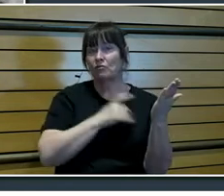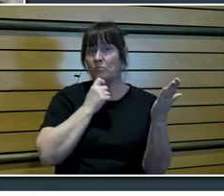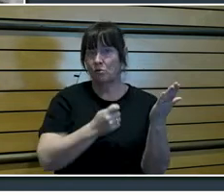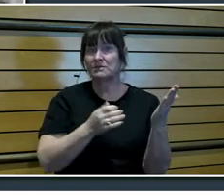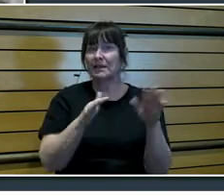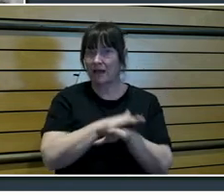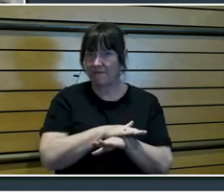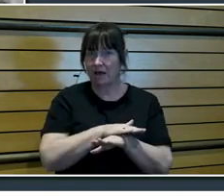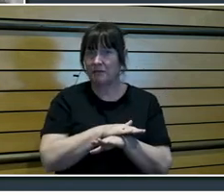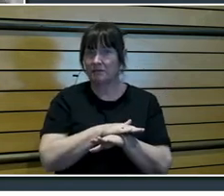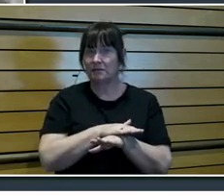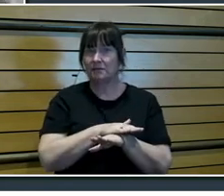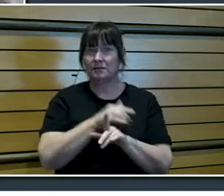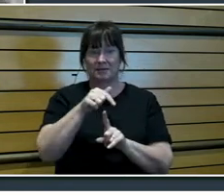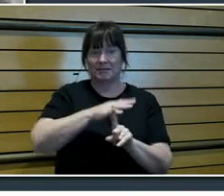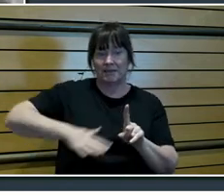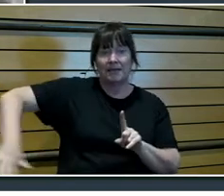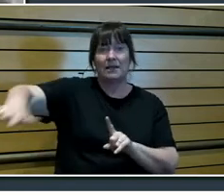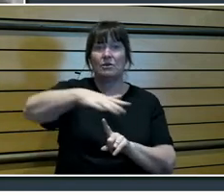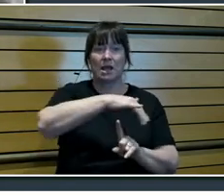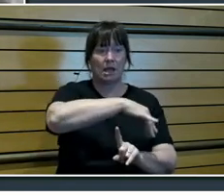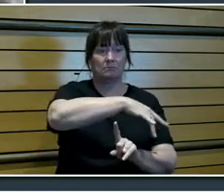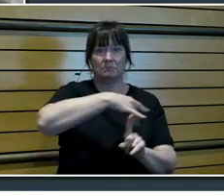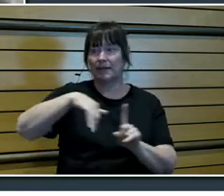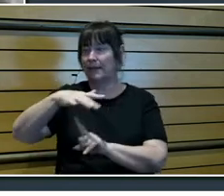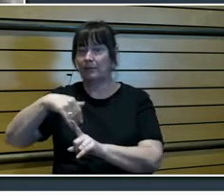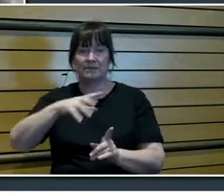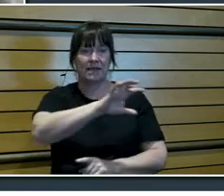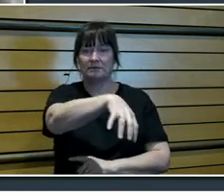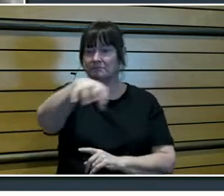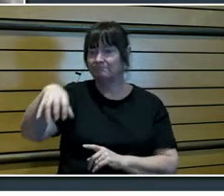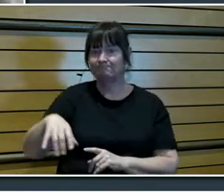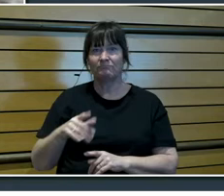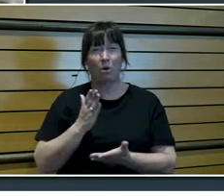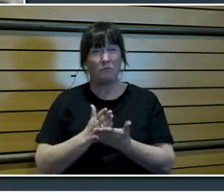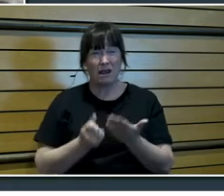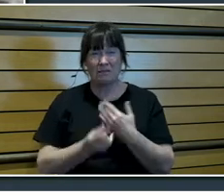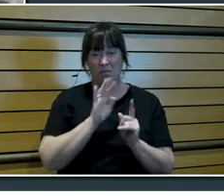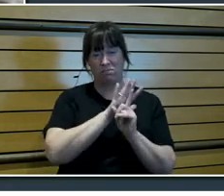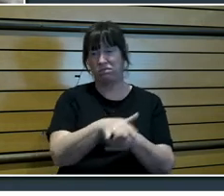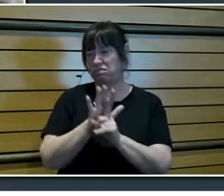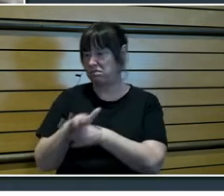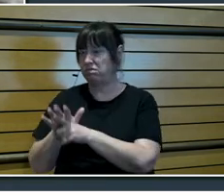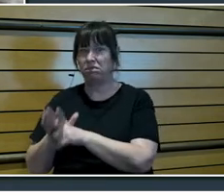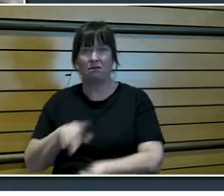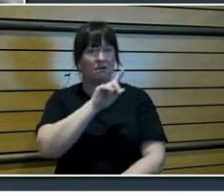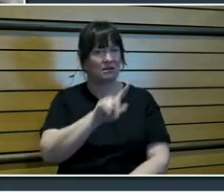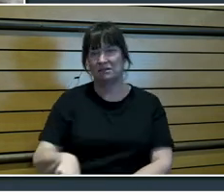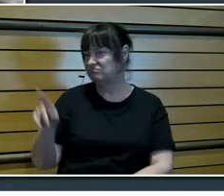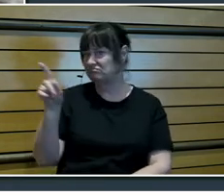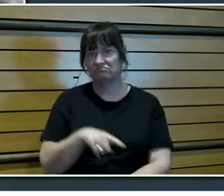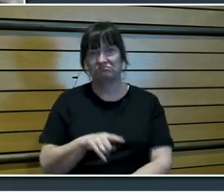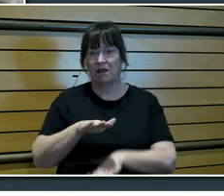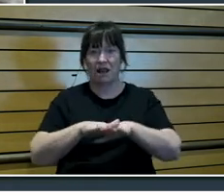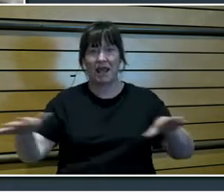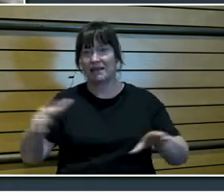the whānau and hapū of Ngāti Kahununu instead received subjugation, were disenfranchised and were subject to